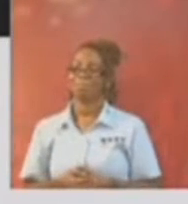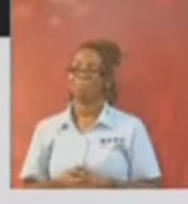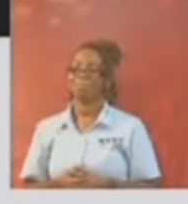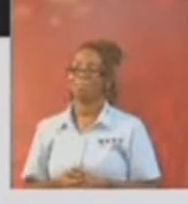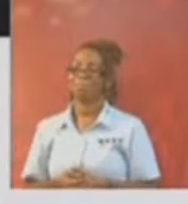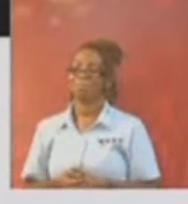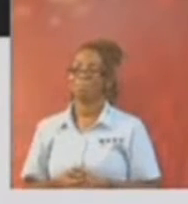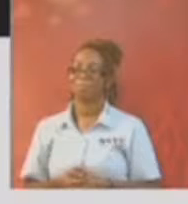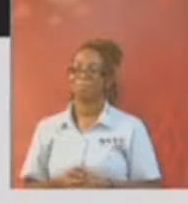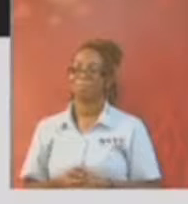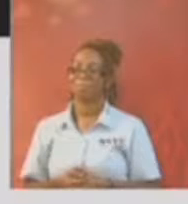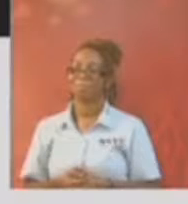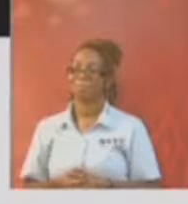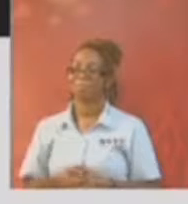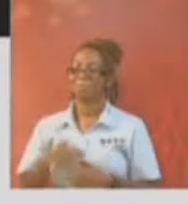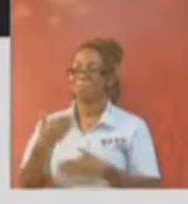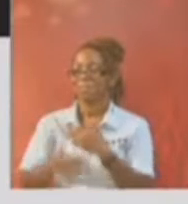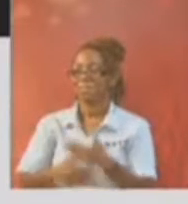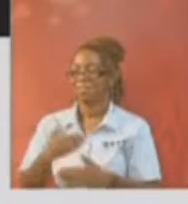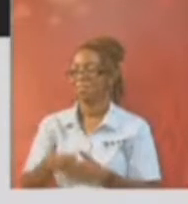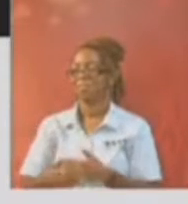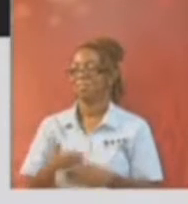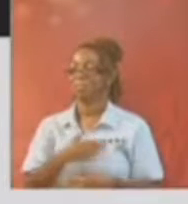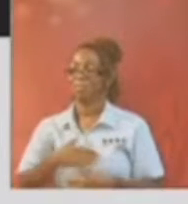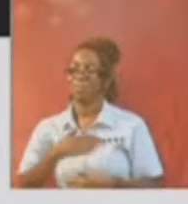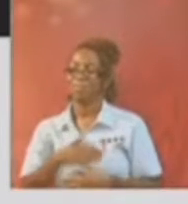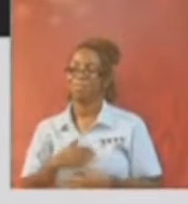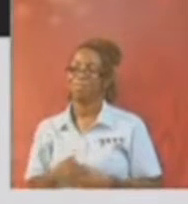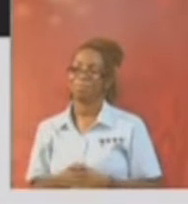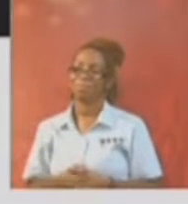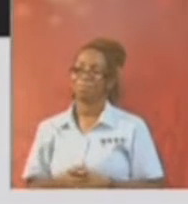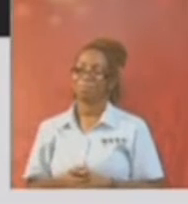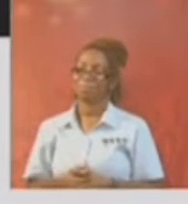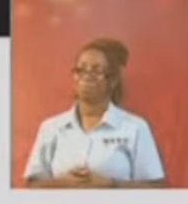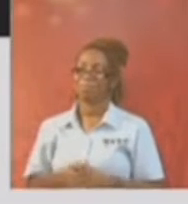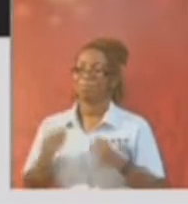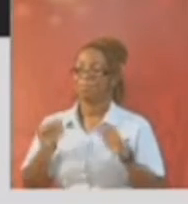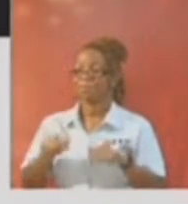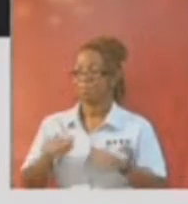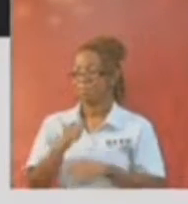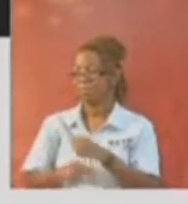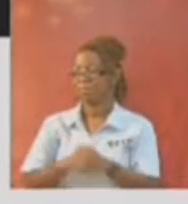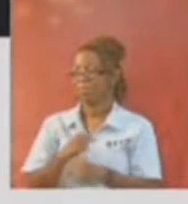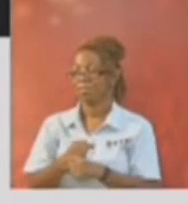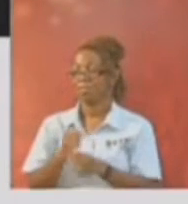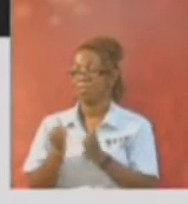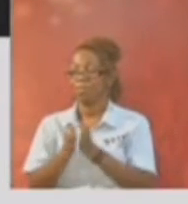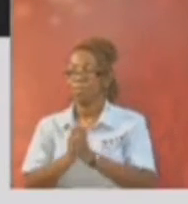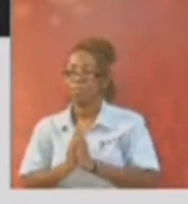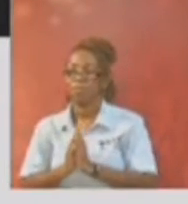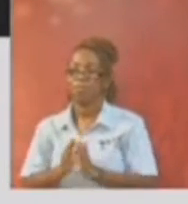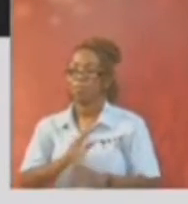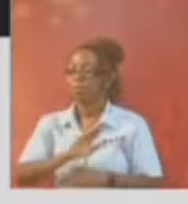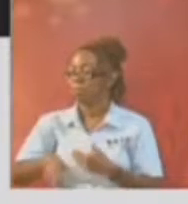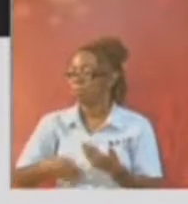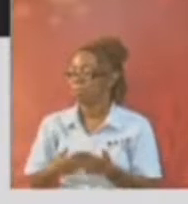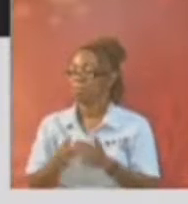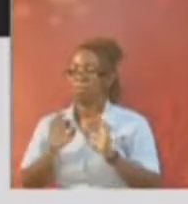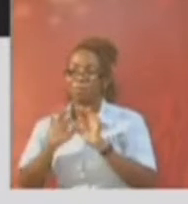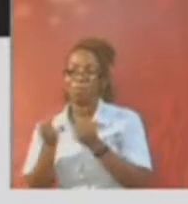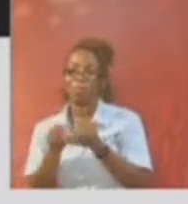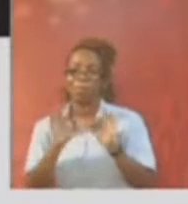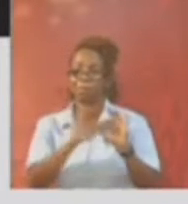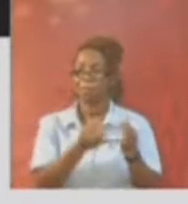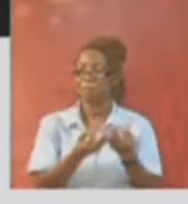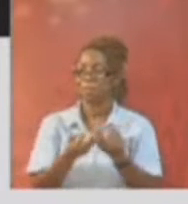Next slide, please. This year, households have been asked to minimize external interactions, and